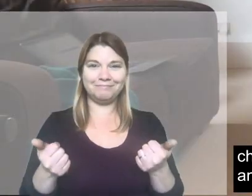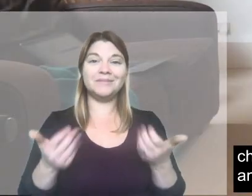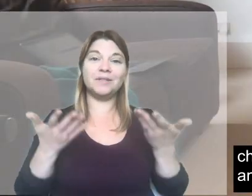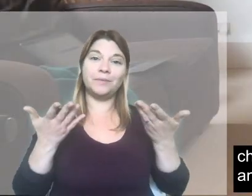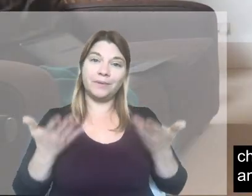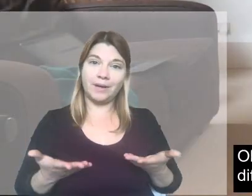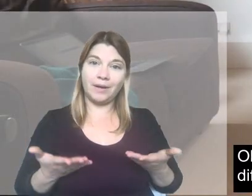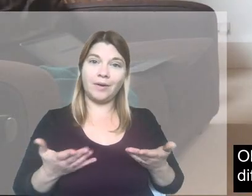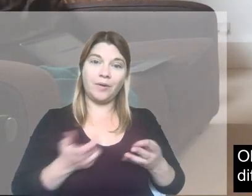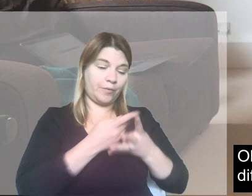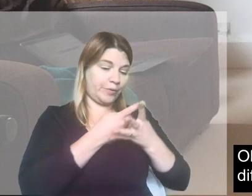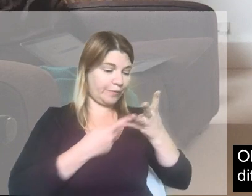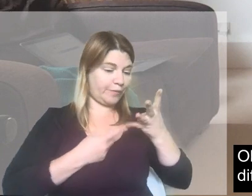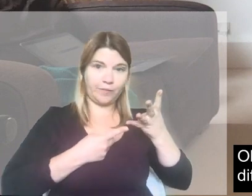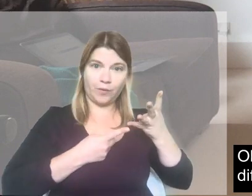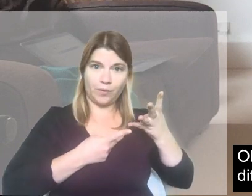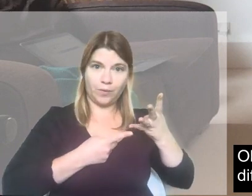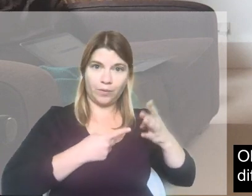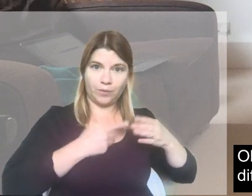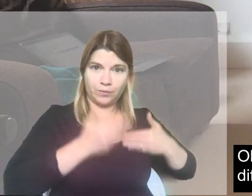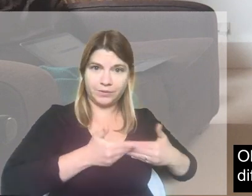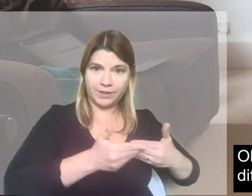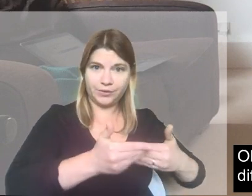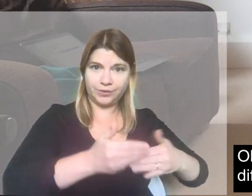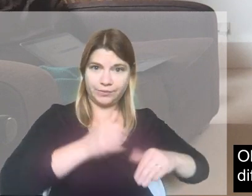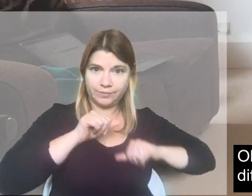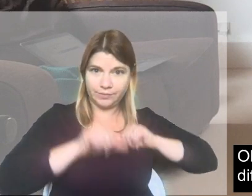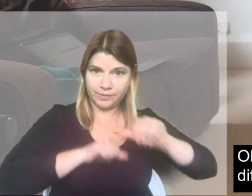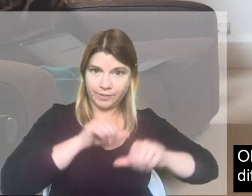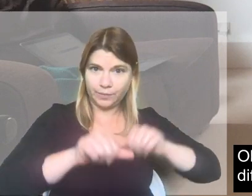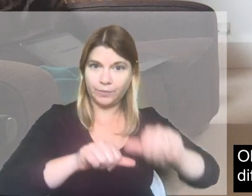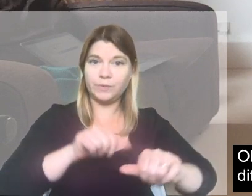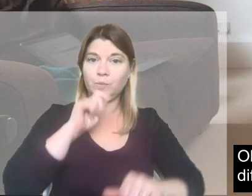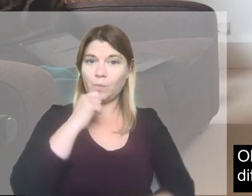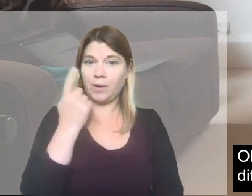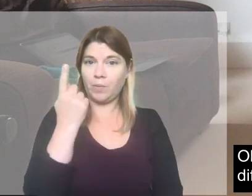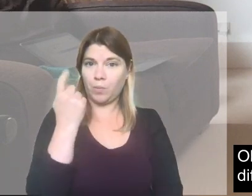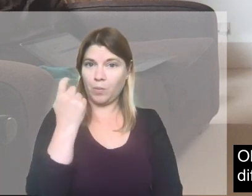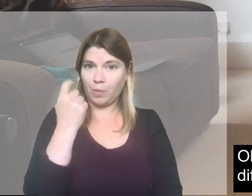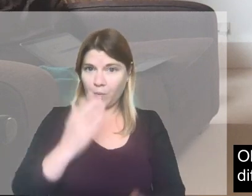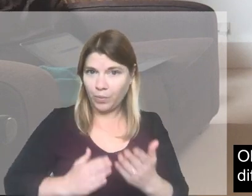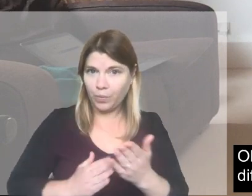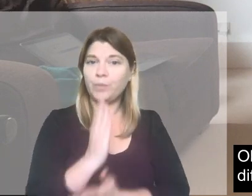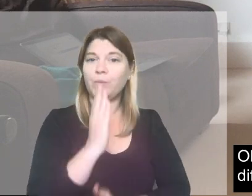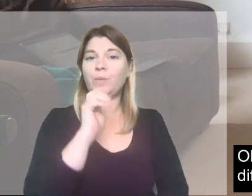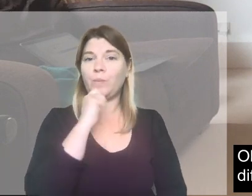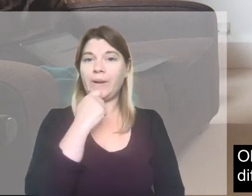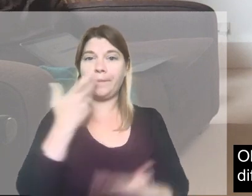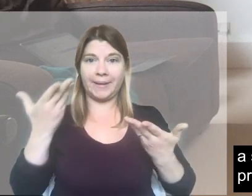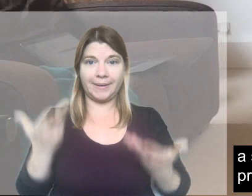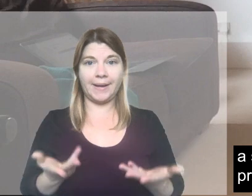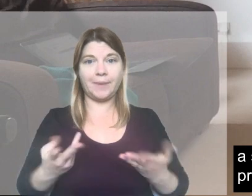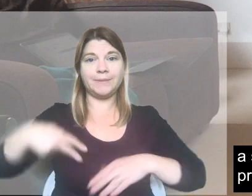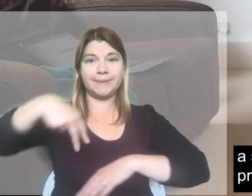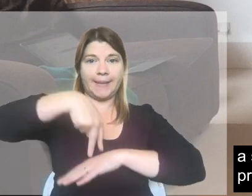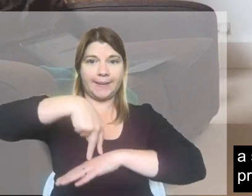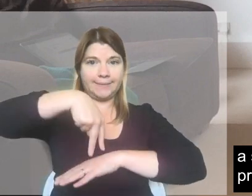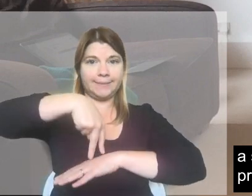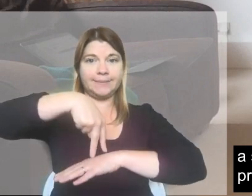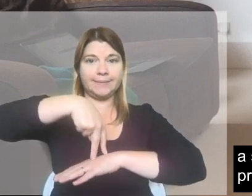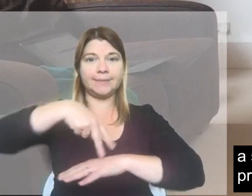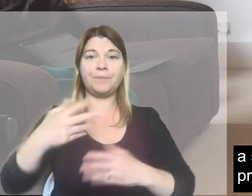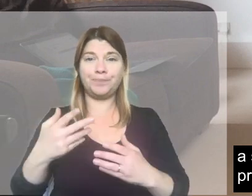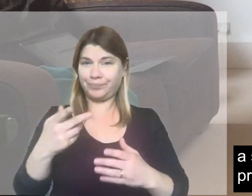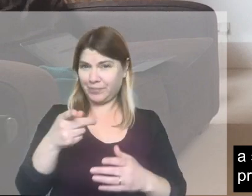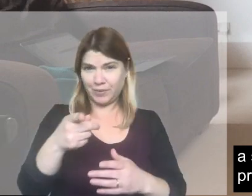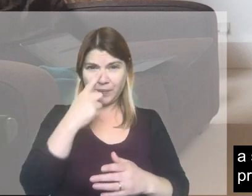Okay, so I'm just going to go through that sequence of four different types of swing, and I'm going to do it in a standing position